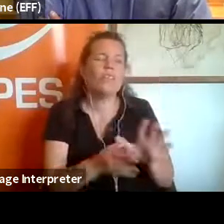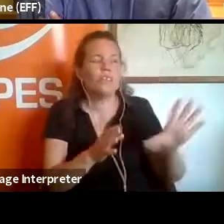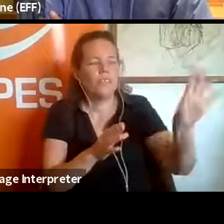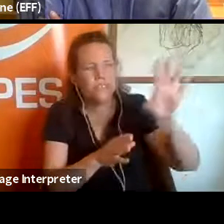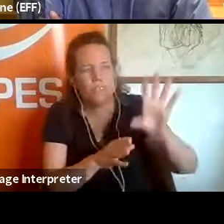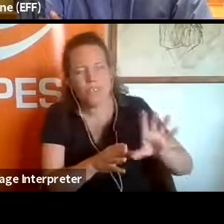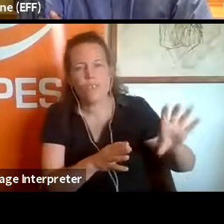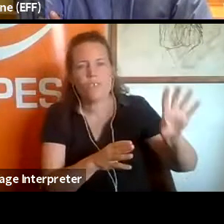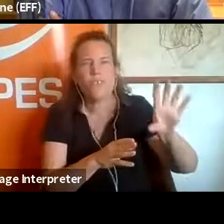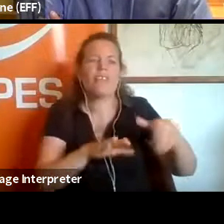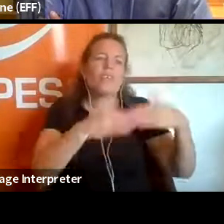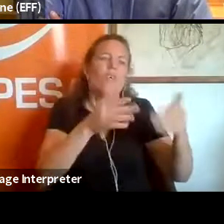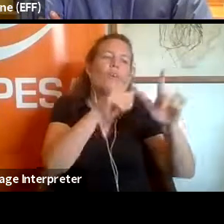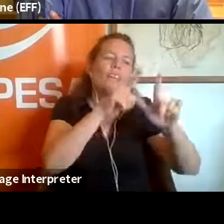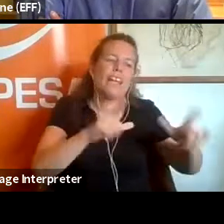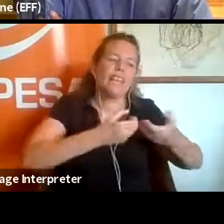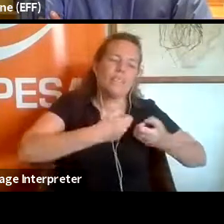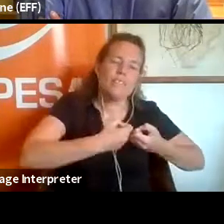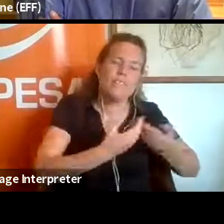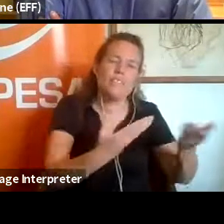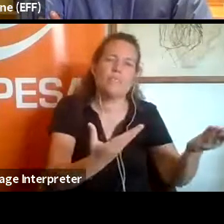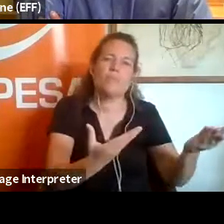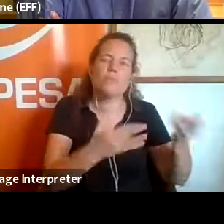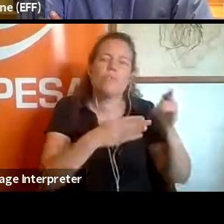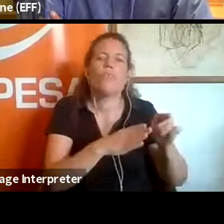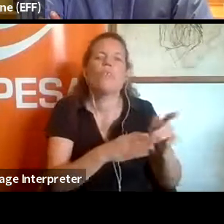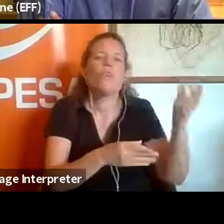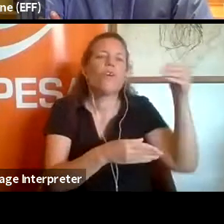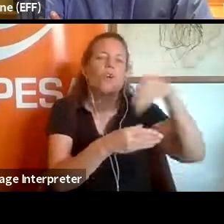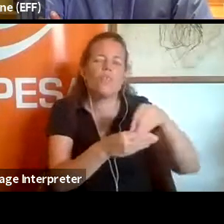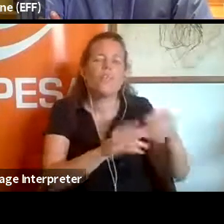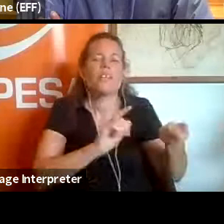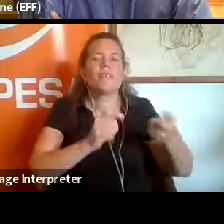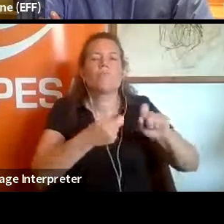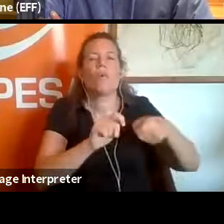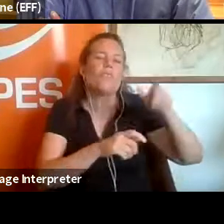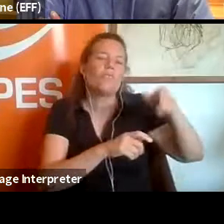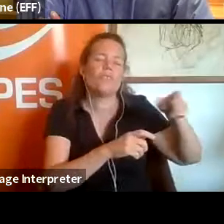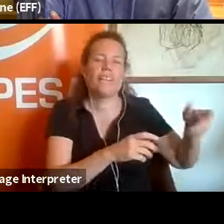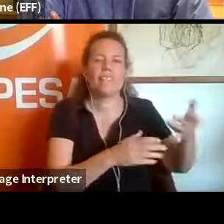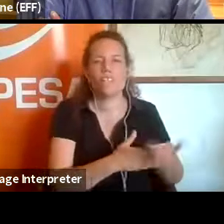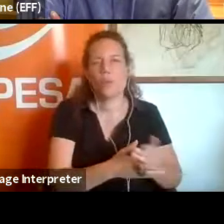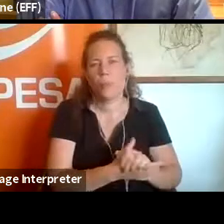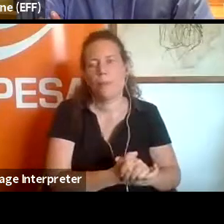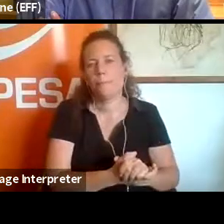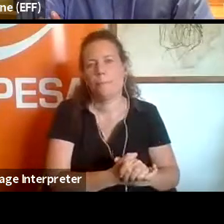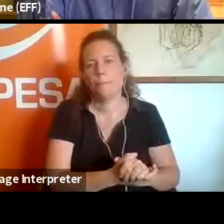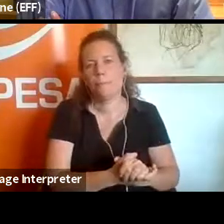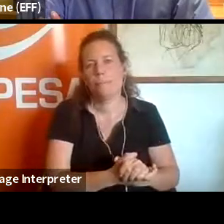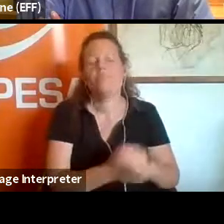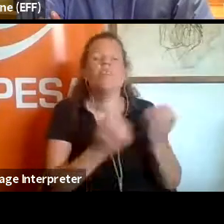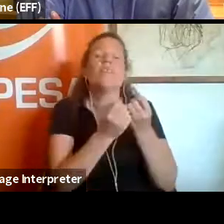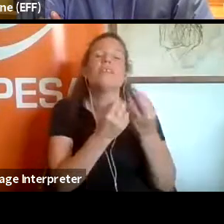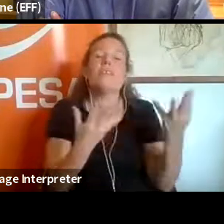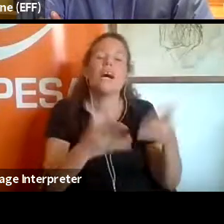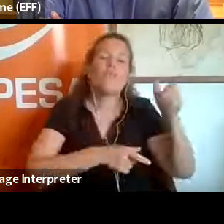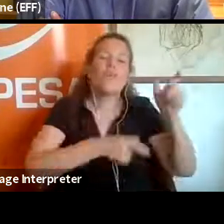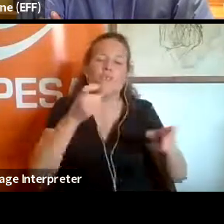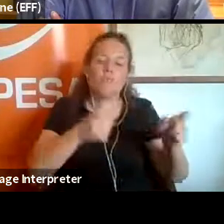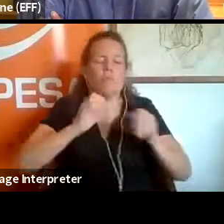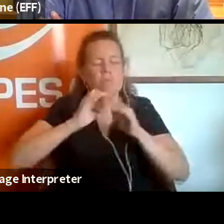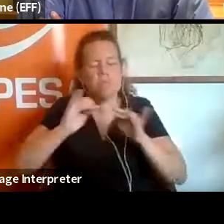the language distribution of content moderators. The number of people in different countries